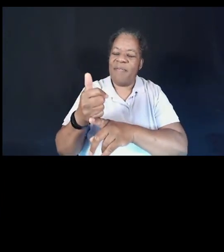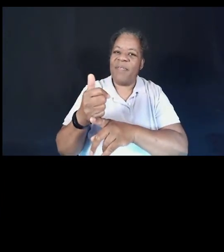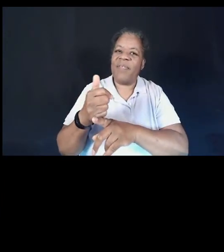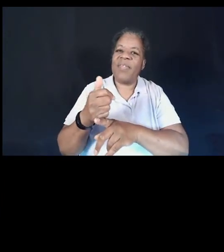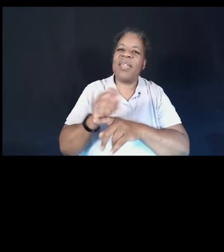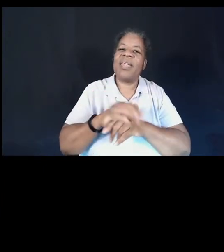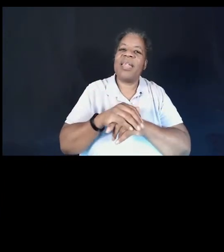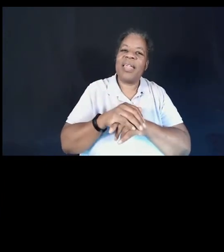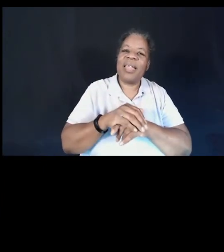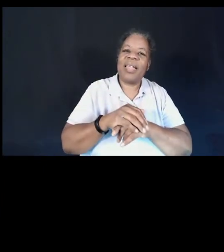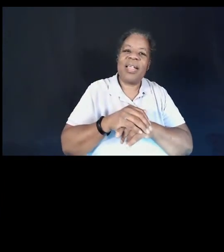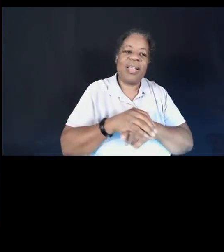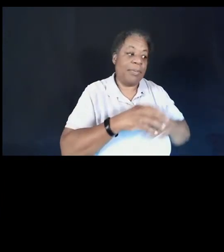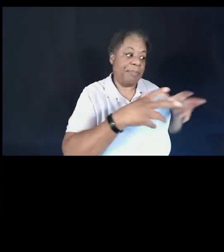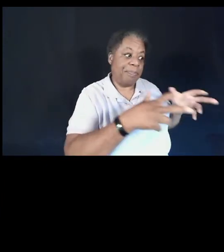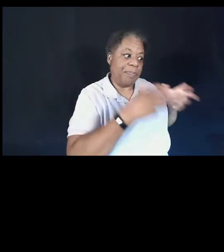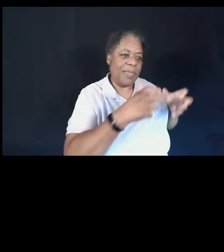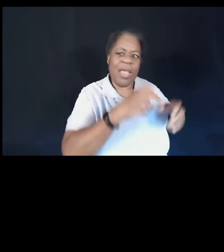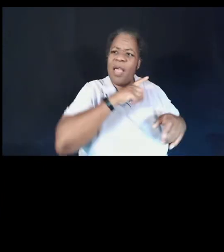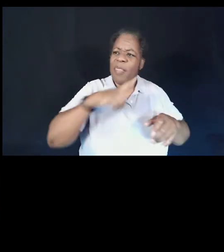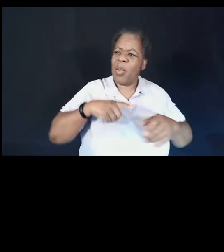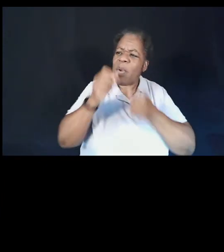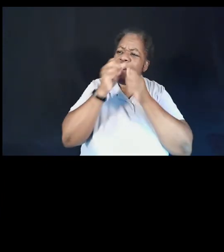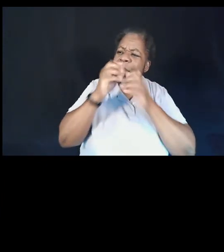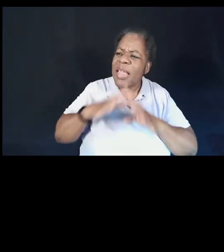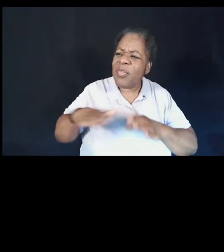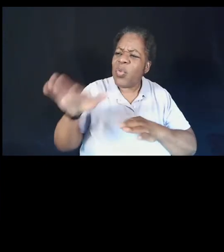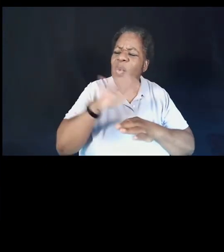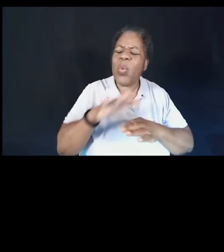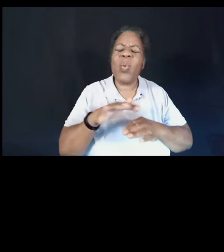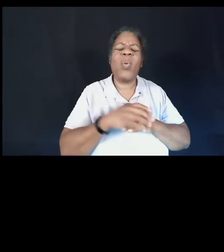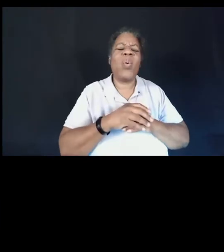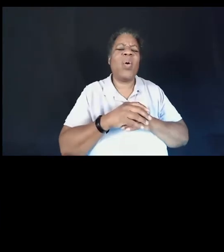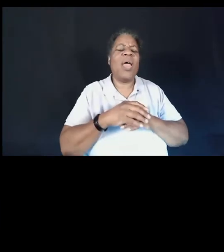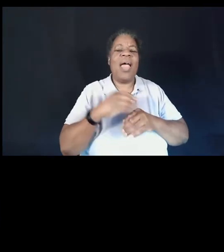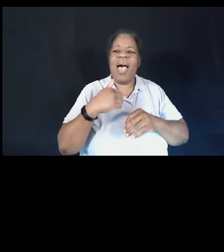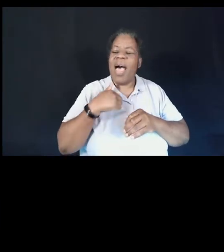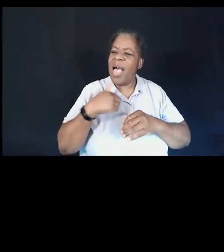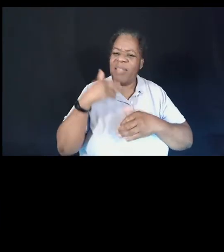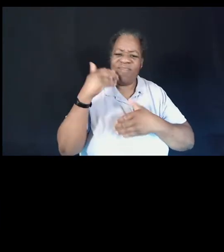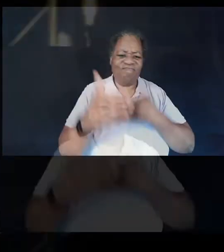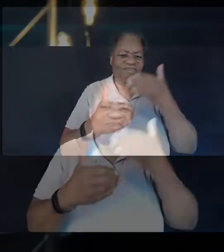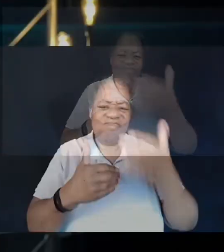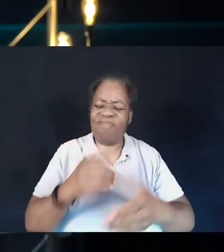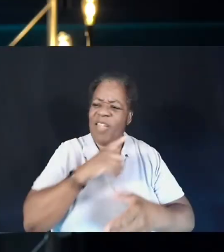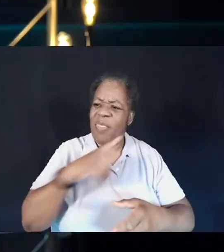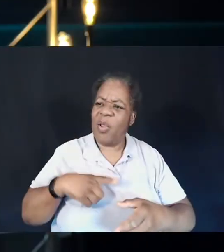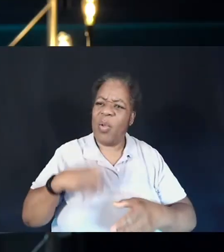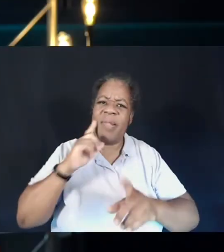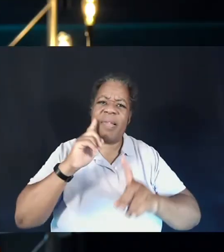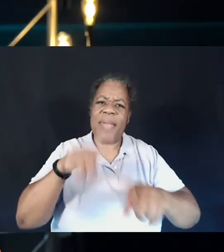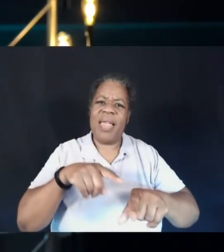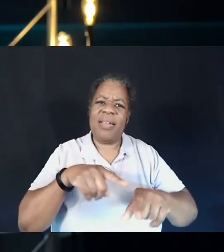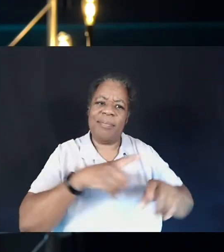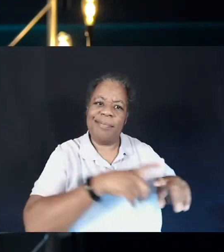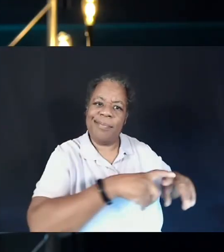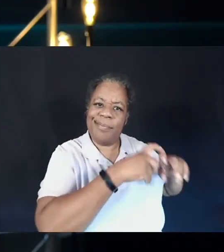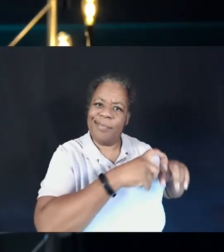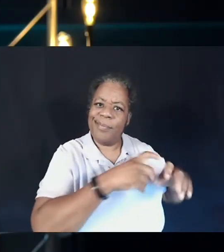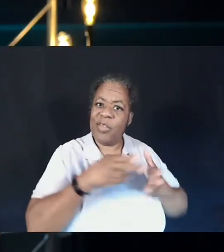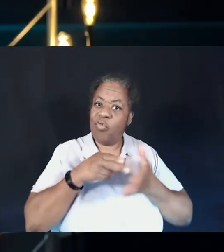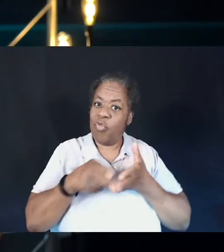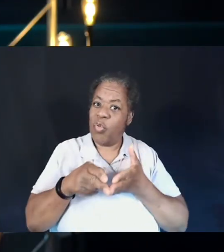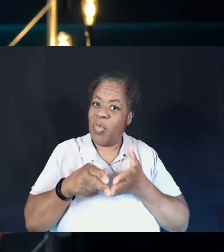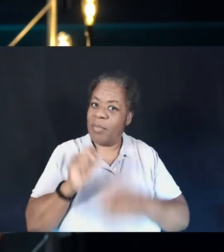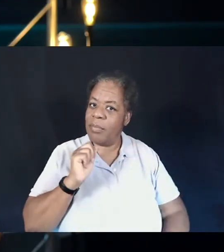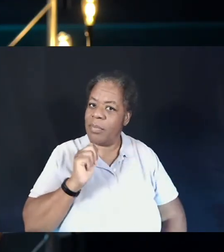"May the Lord bless you," he said. "I have carried out the Lord's command." Now, this wasn't true. I mean, at least not completely